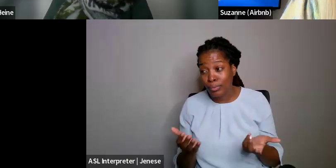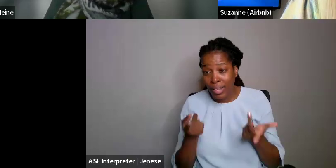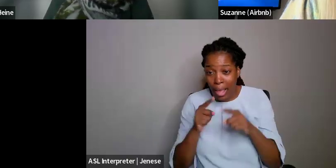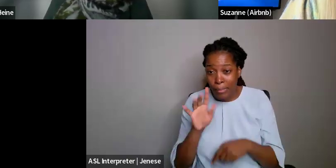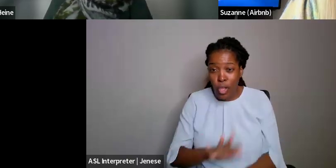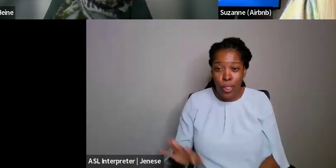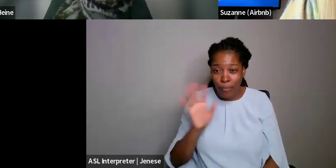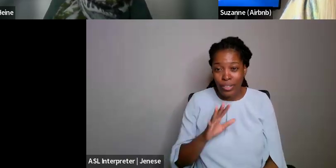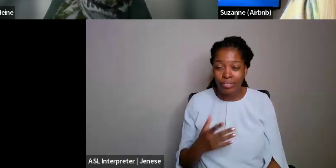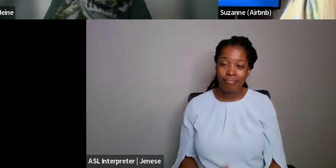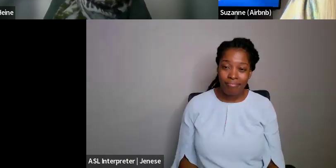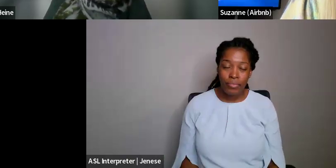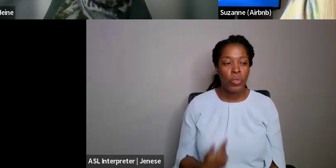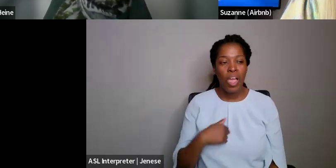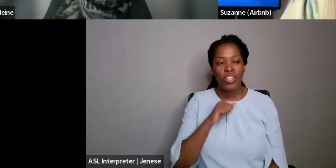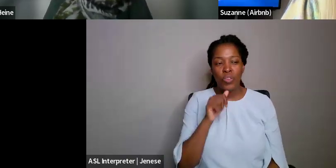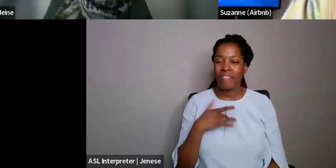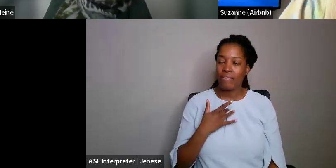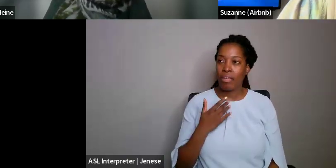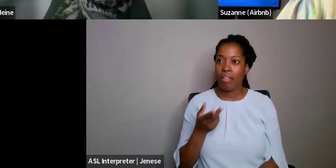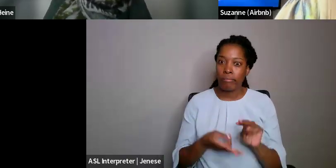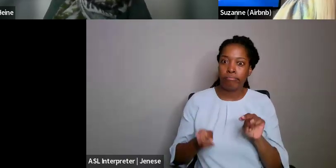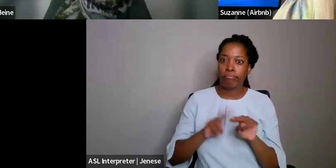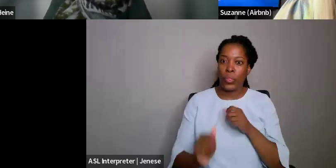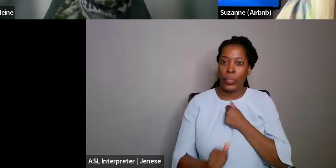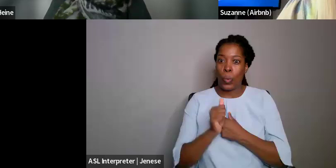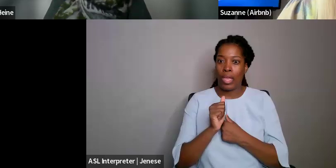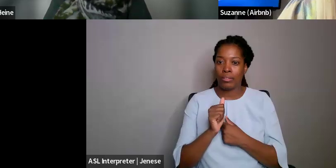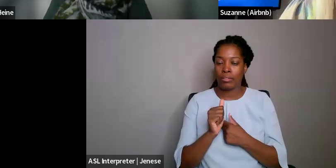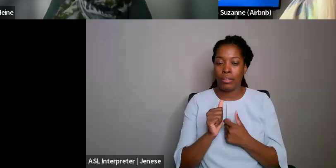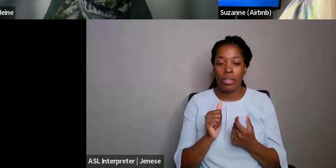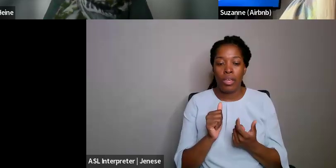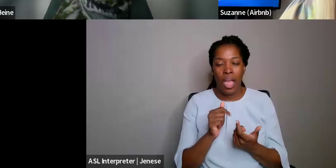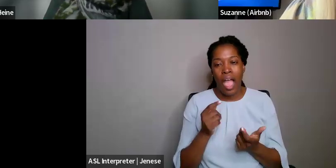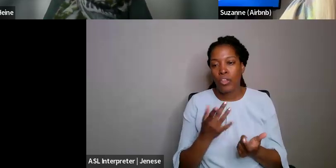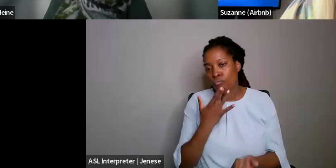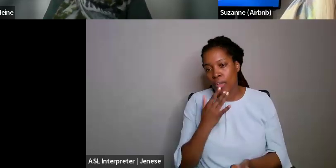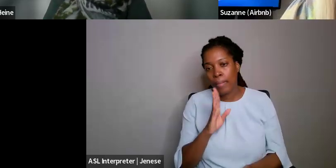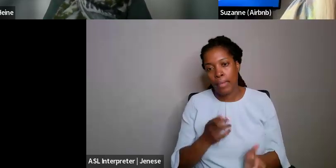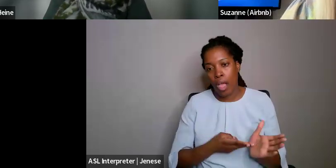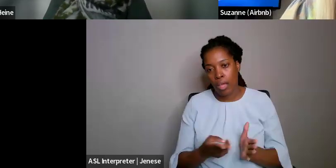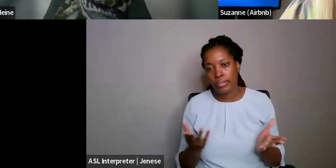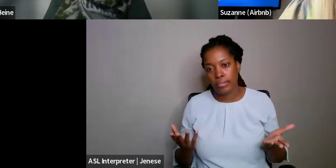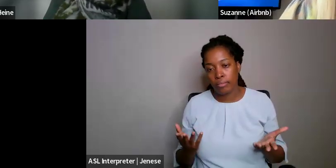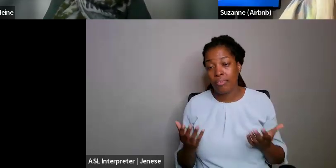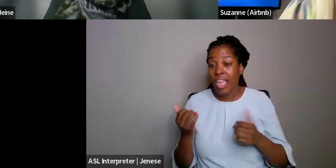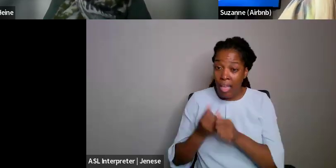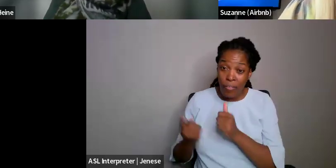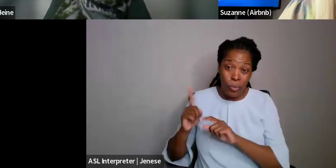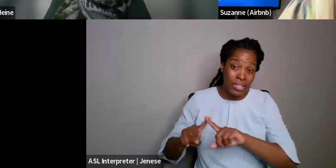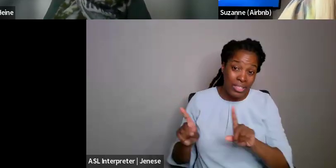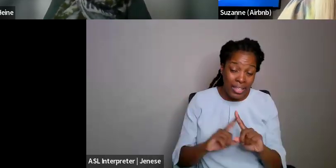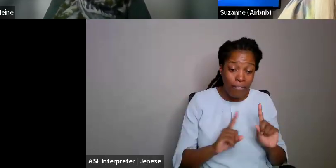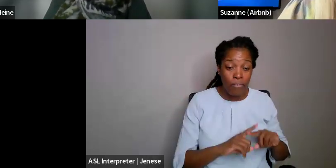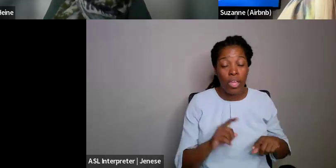I don't feel extra threatened because I'm putting it out there. I'd rather be honest. But everybody's different and everybody can do what